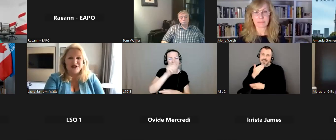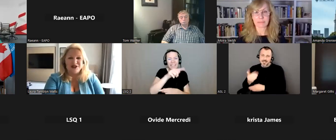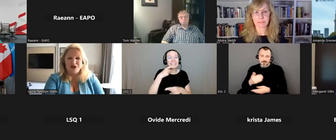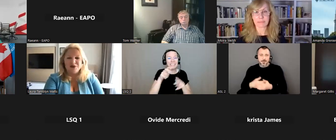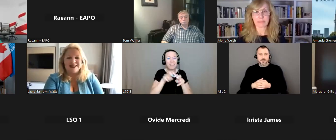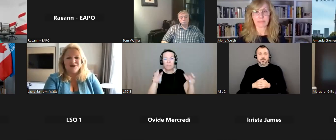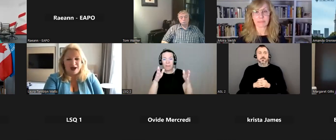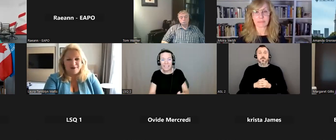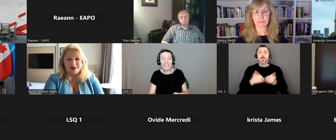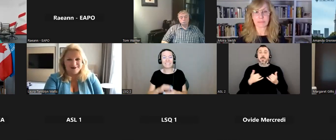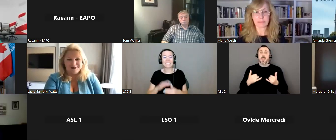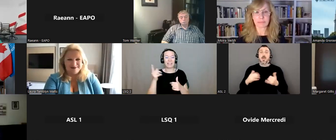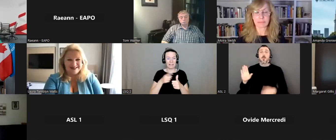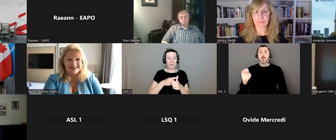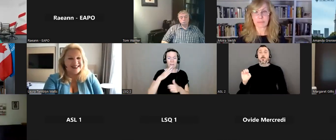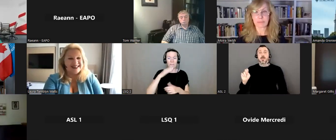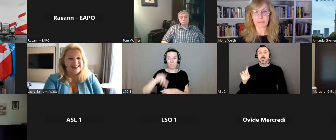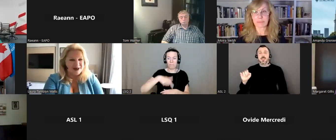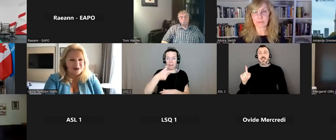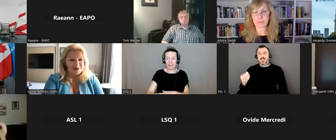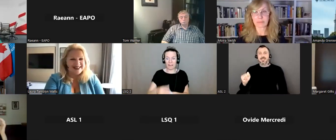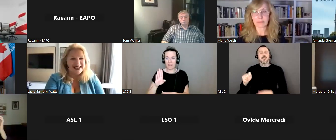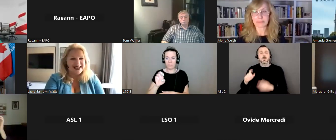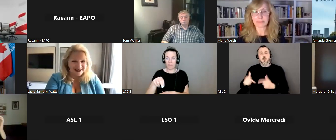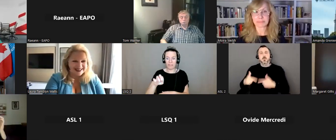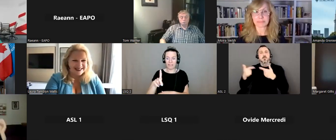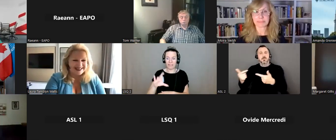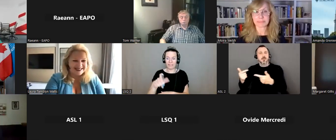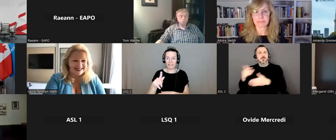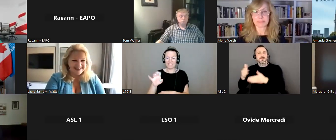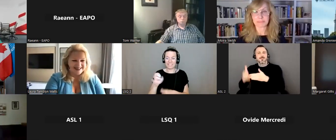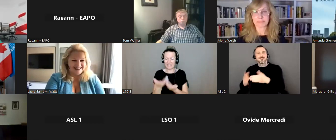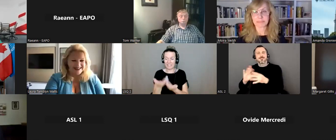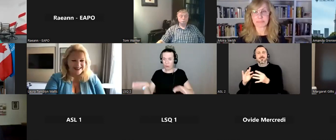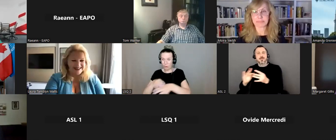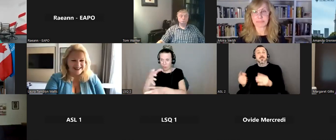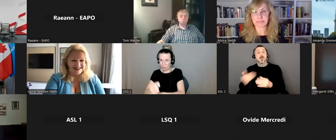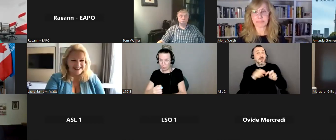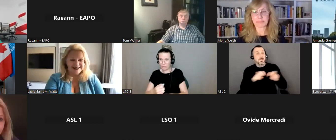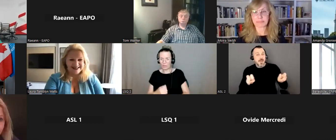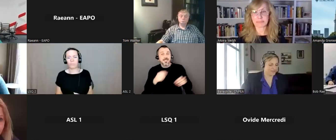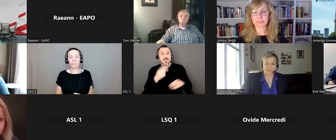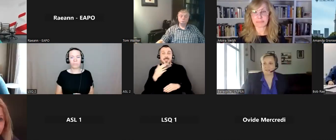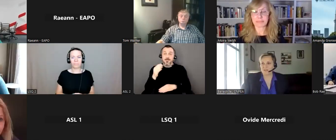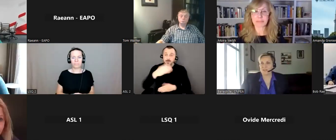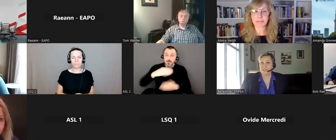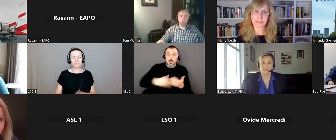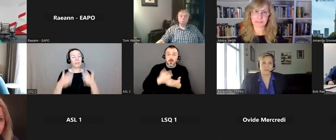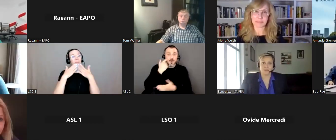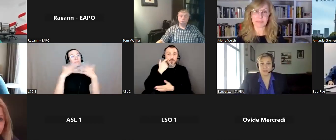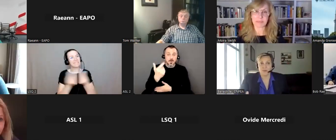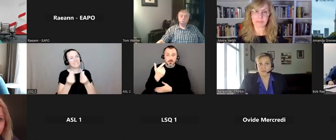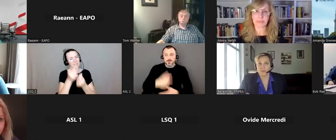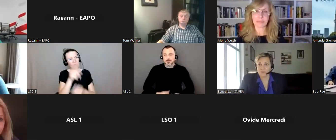you want to do a few minutes of wrap up. Thank you, everyone. Thank you, panelists. Thanks to all of you for your answers today. And